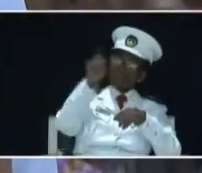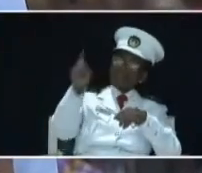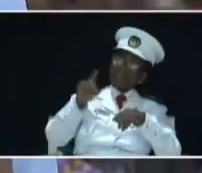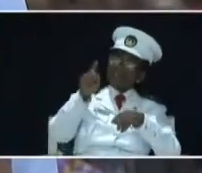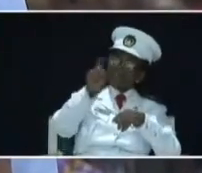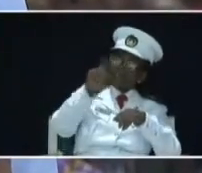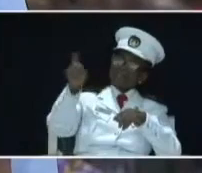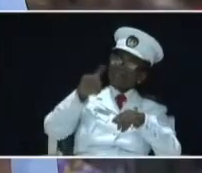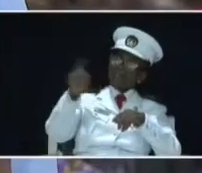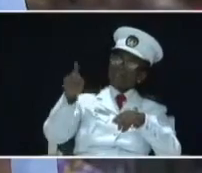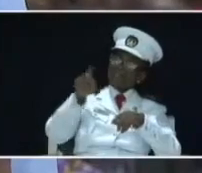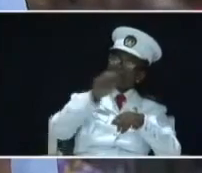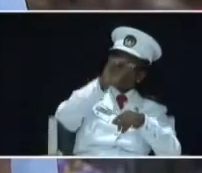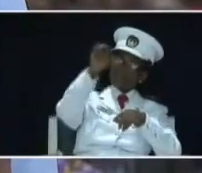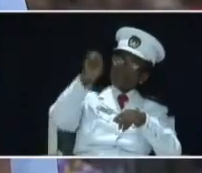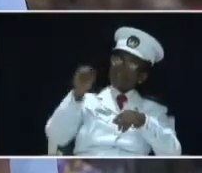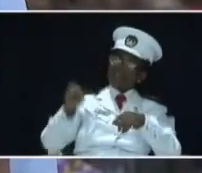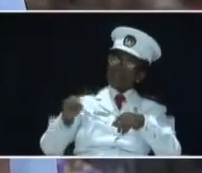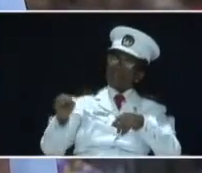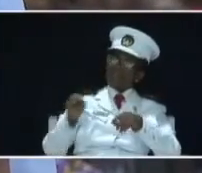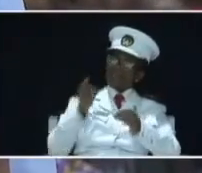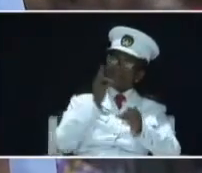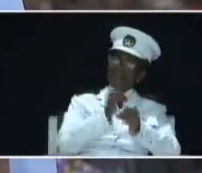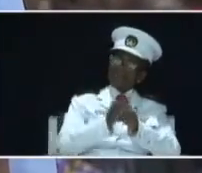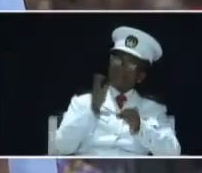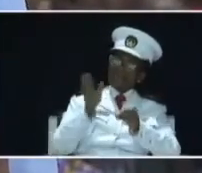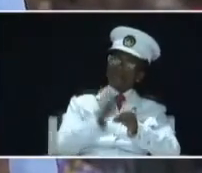100% faithful to him.